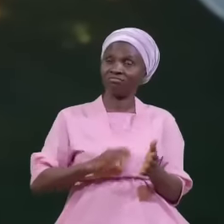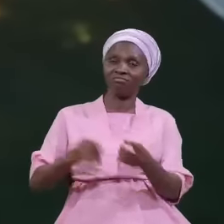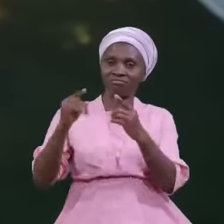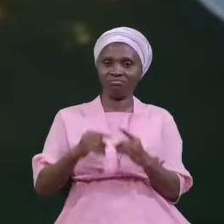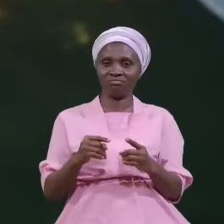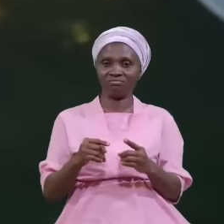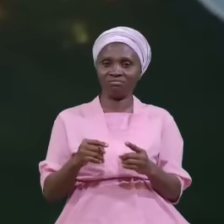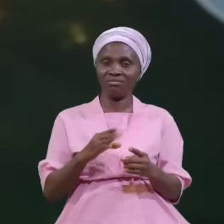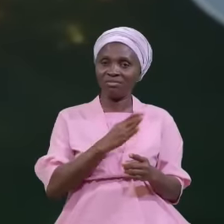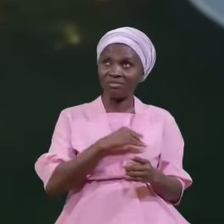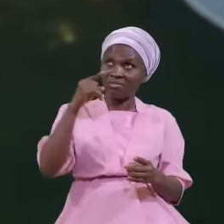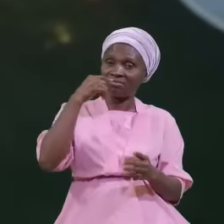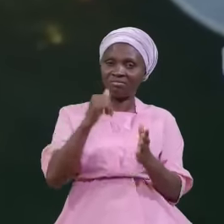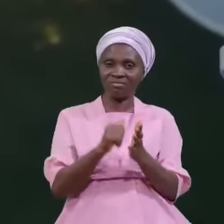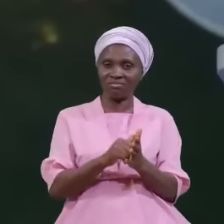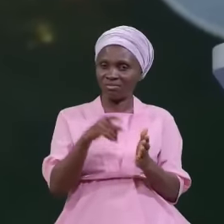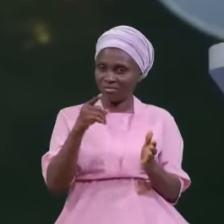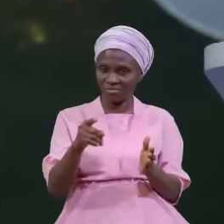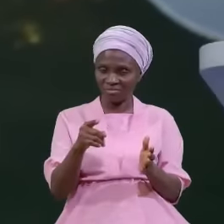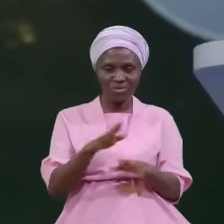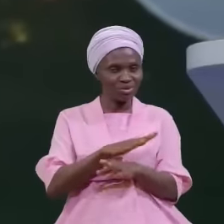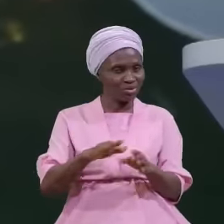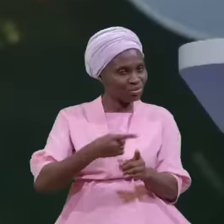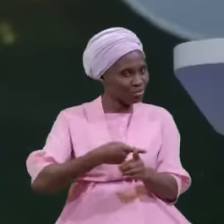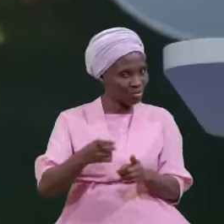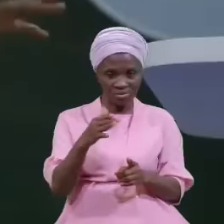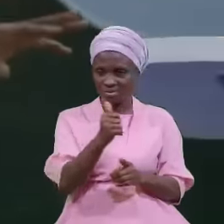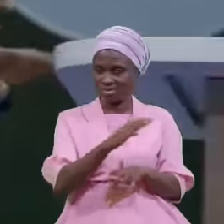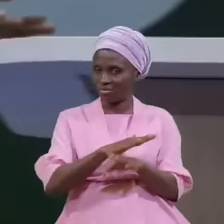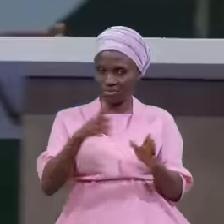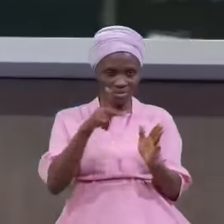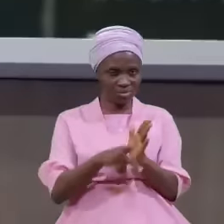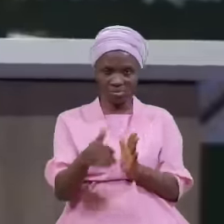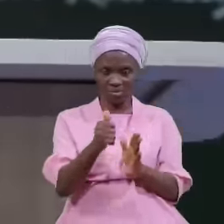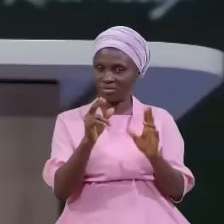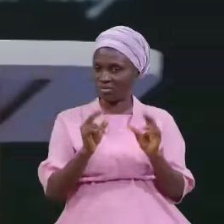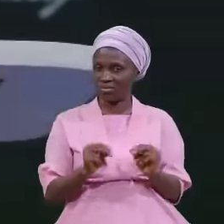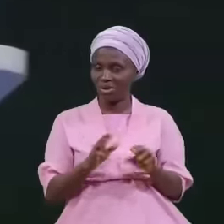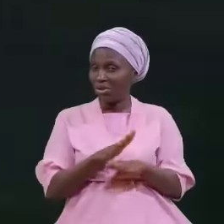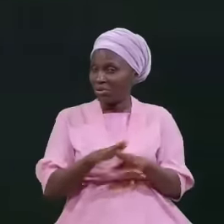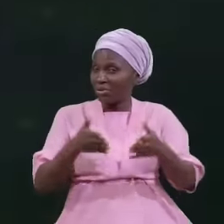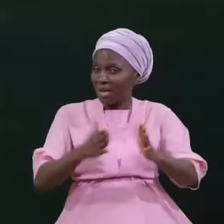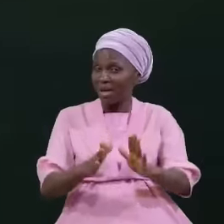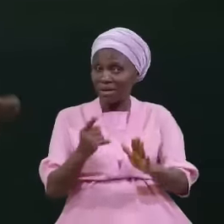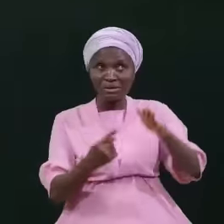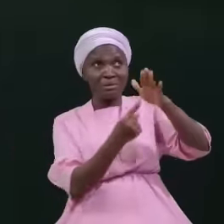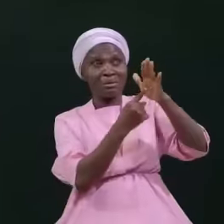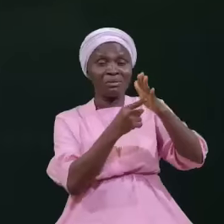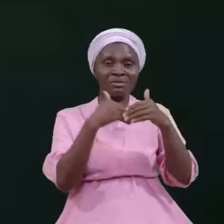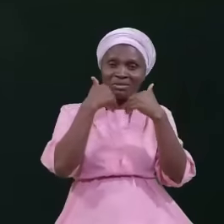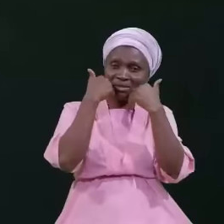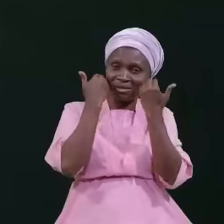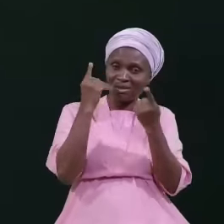hurt yourself. Don't kill yourself. Don't allow the public shame to destroy